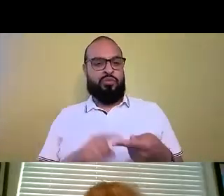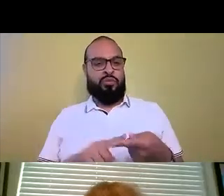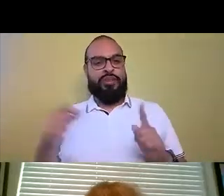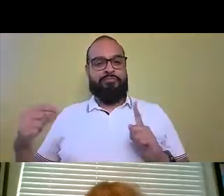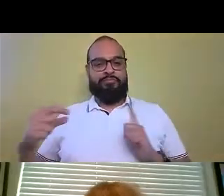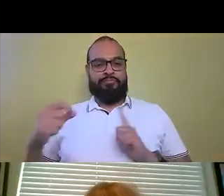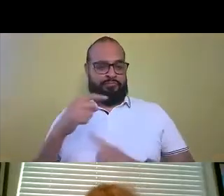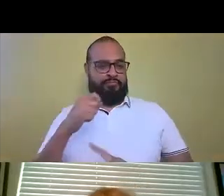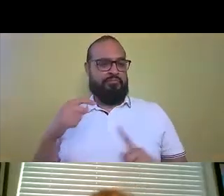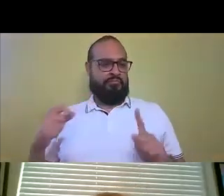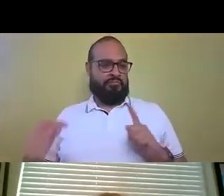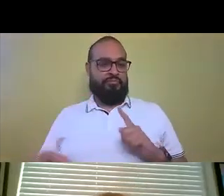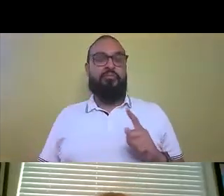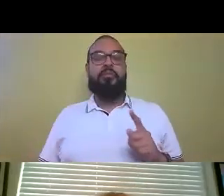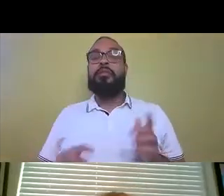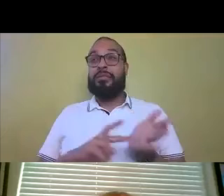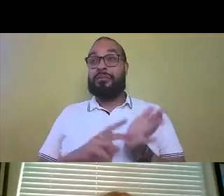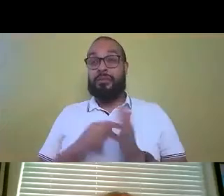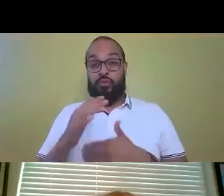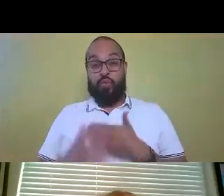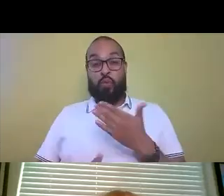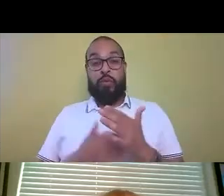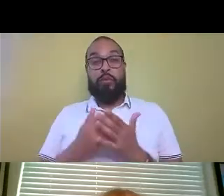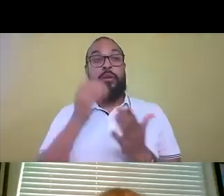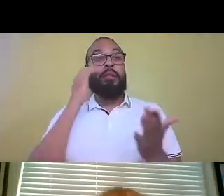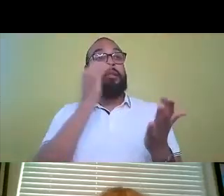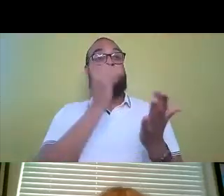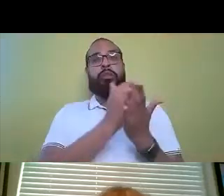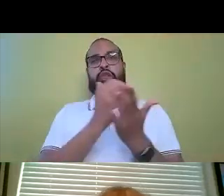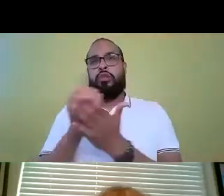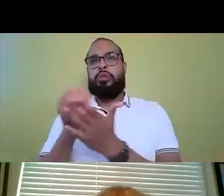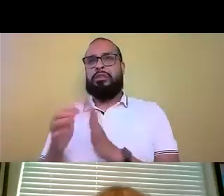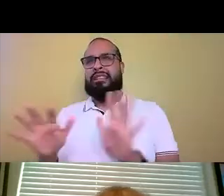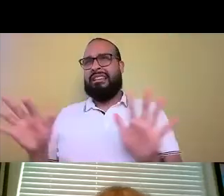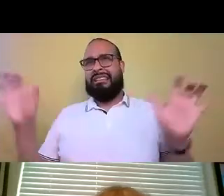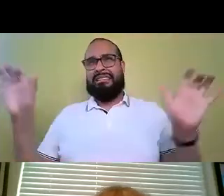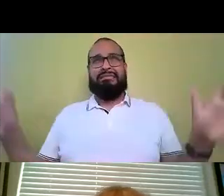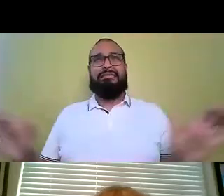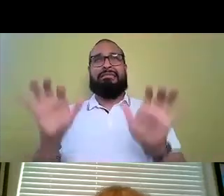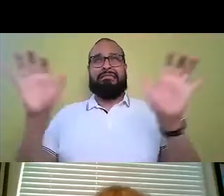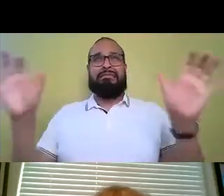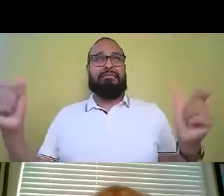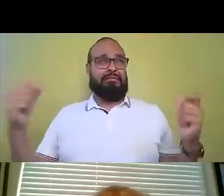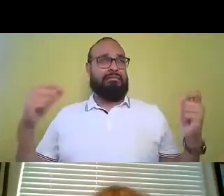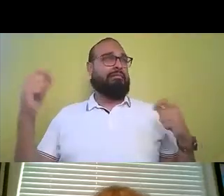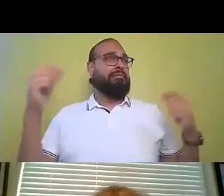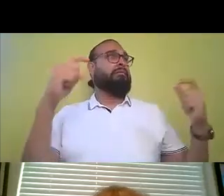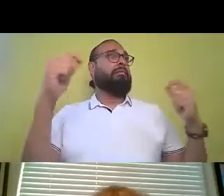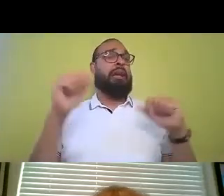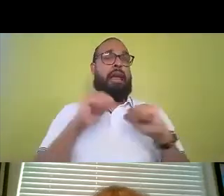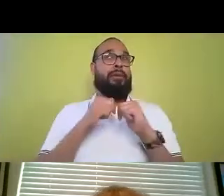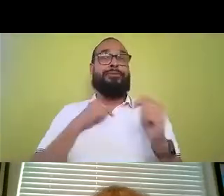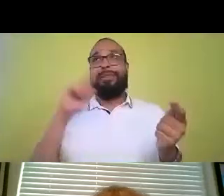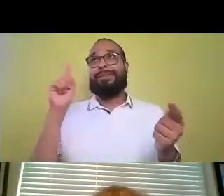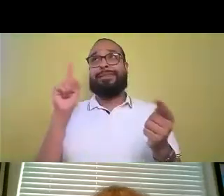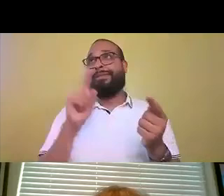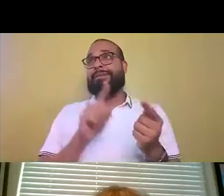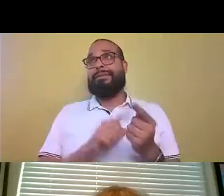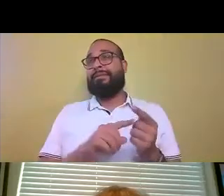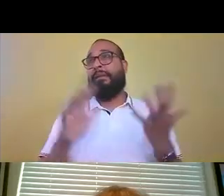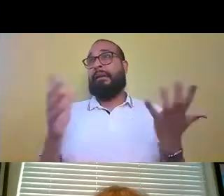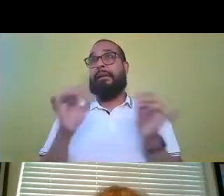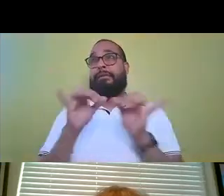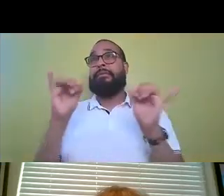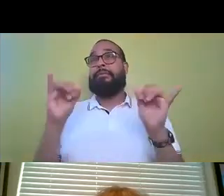back to those pictures and saying, how can we decrease the work my engine, my nervous system has to do right